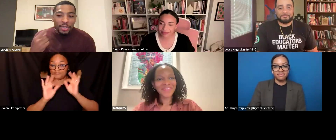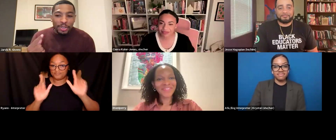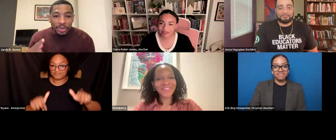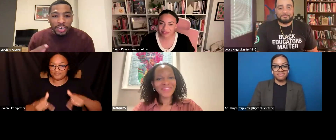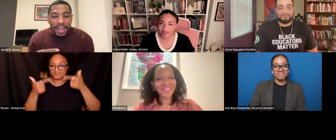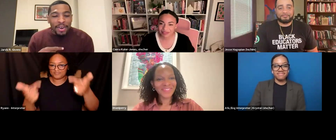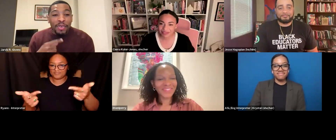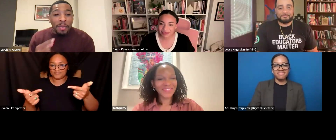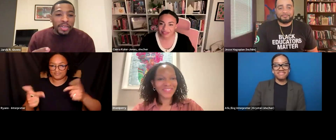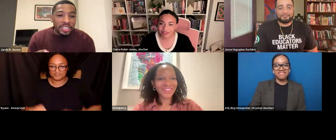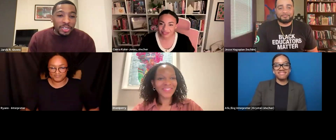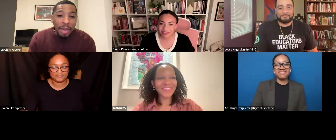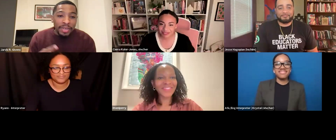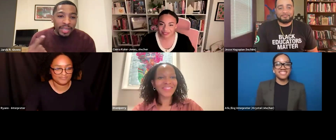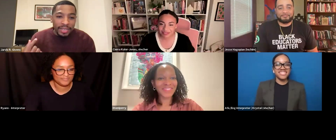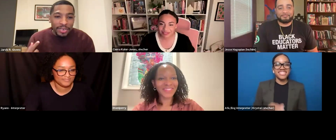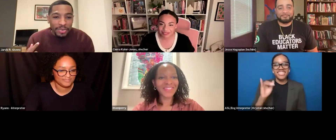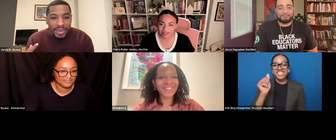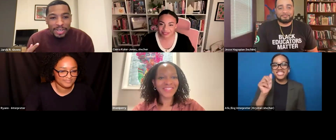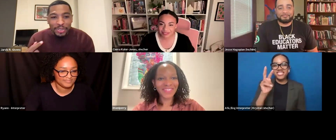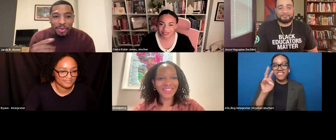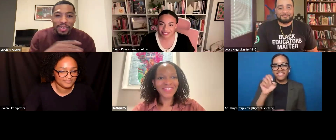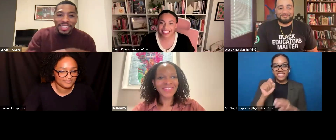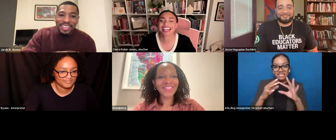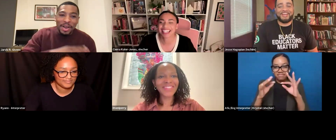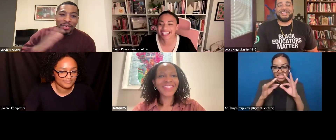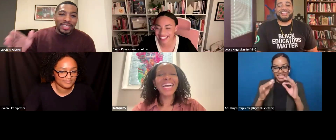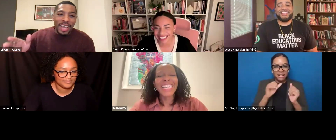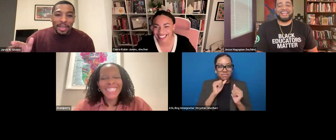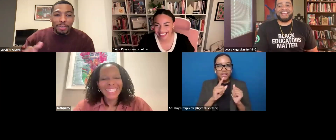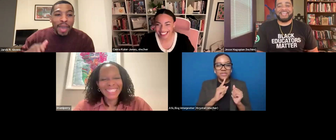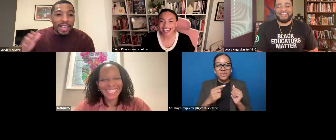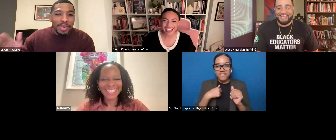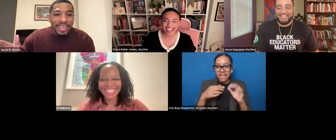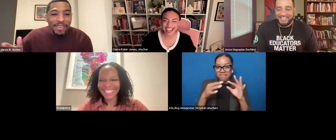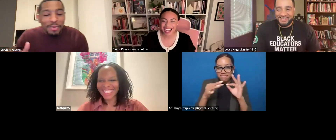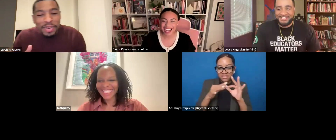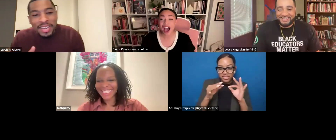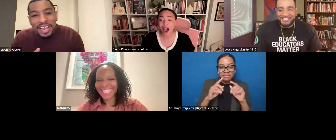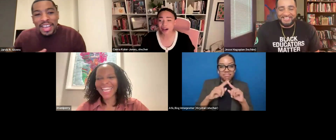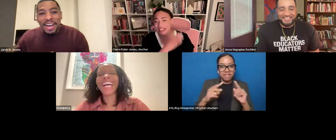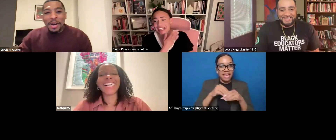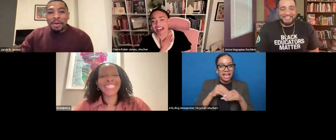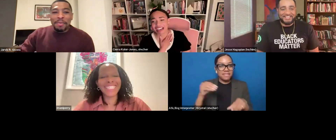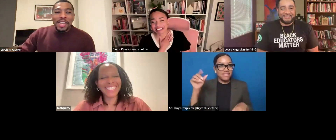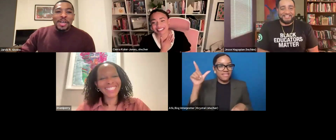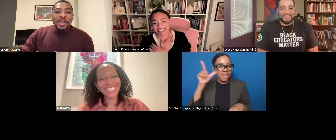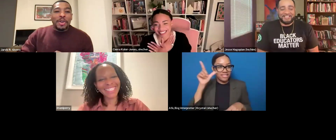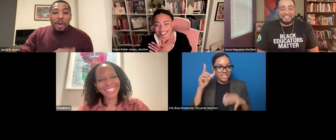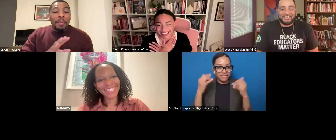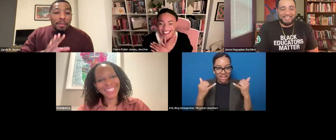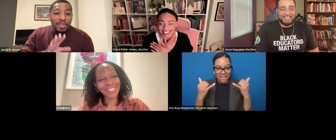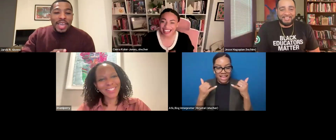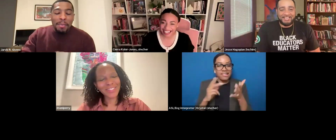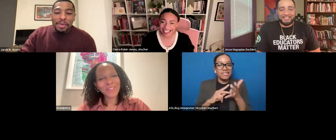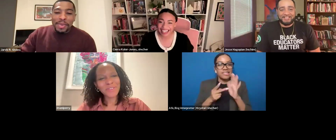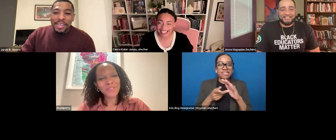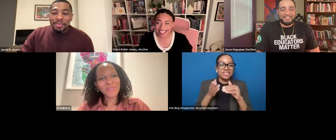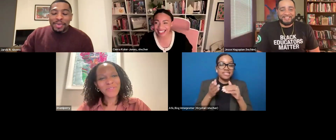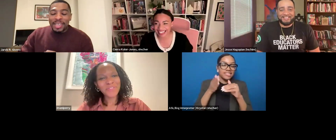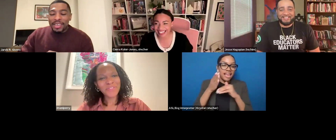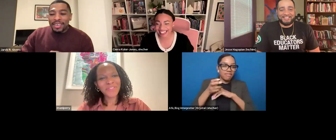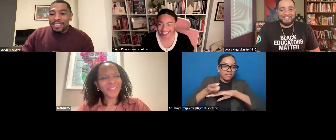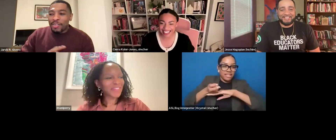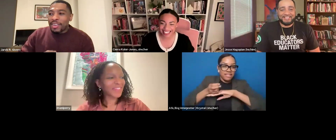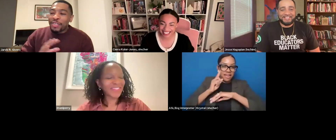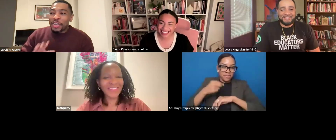I feel like I'm thinking a little slower. I don't know if I mentioned, so I'm in London right now, so it's past midnight for me. Um, no, but I'm really happy to be